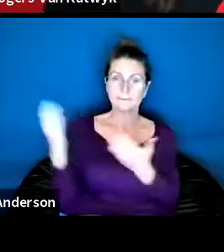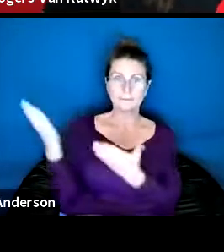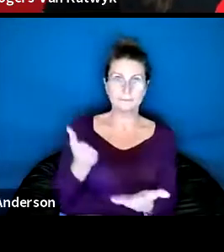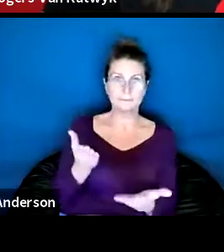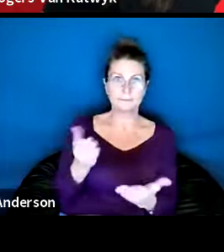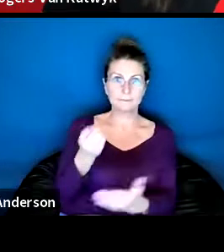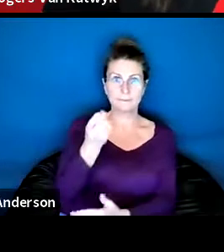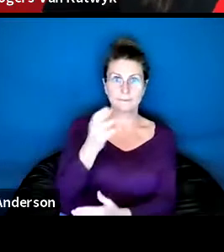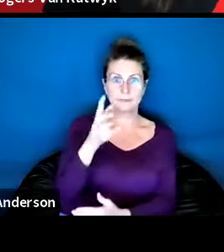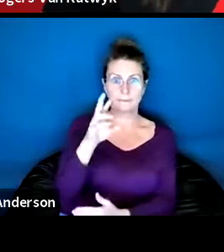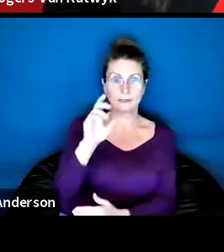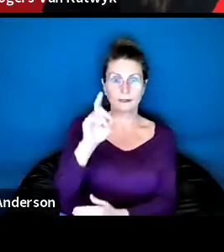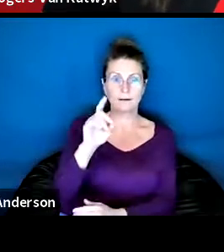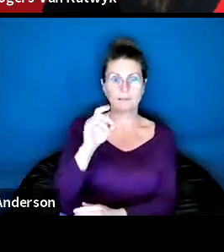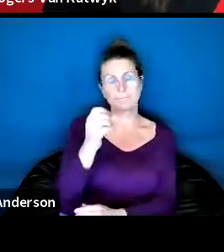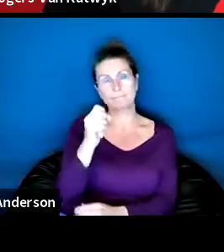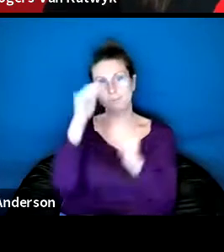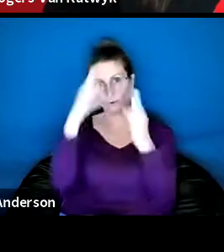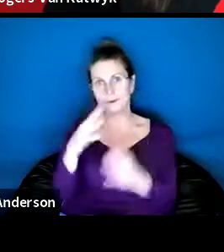Stephen J. Hoffman.